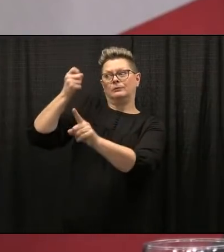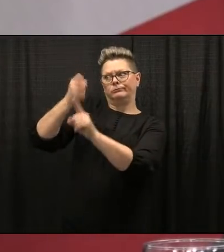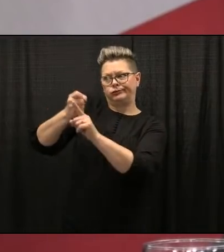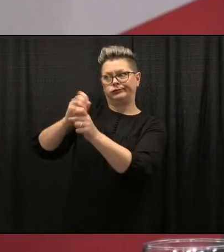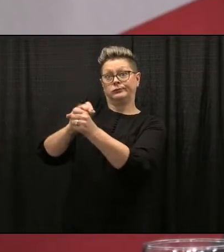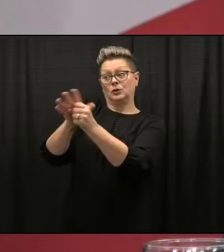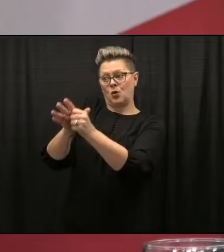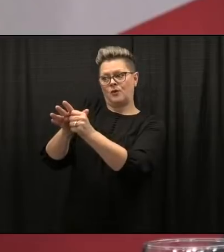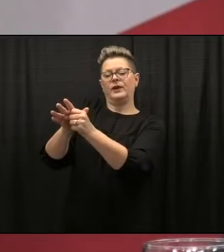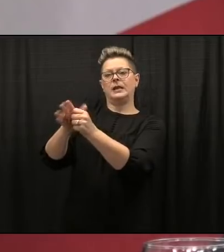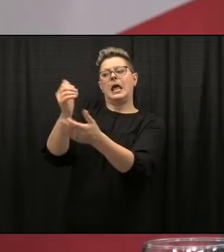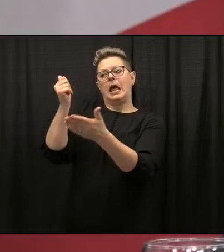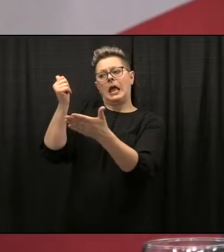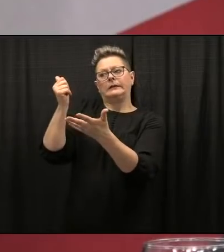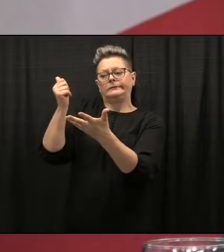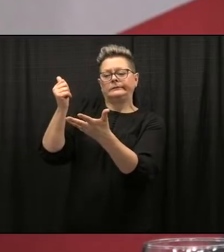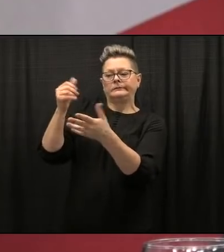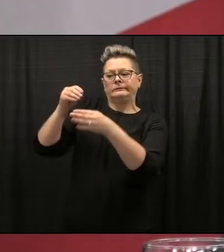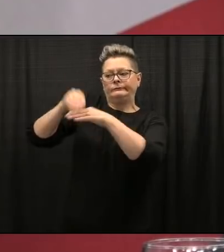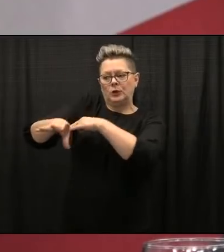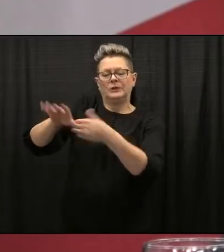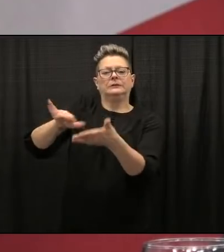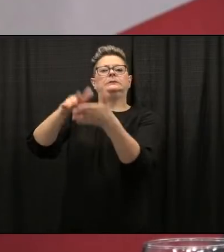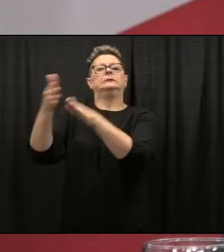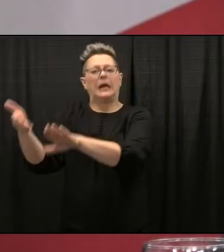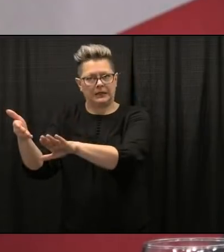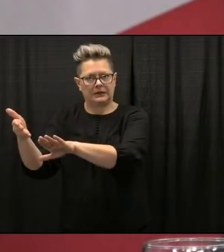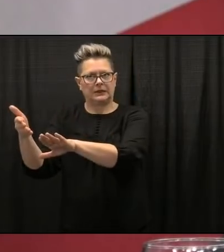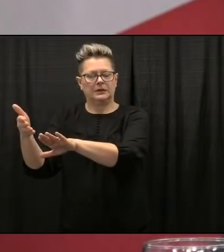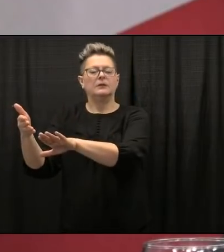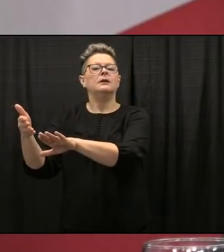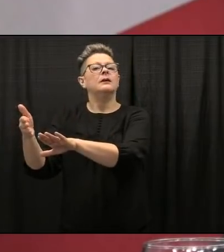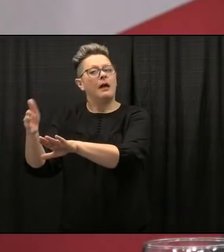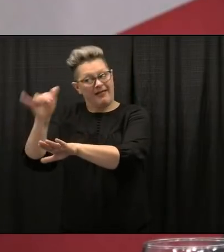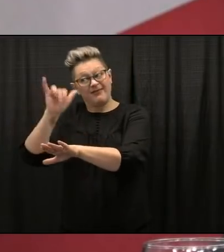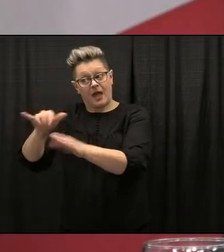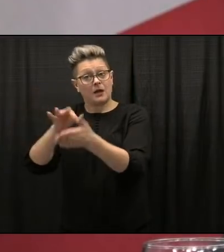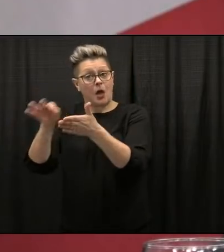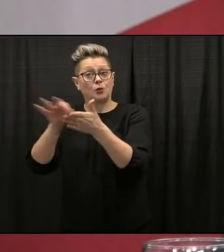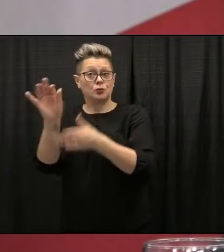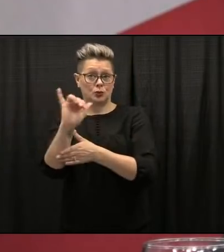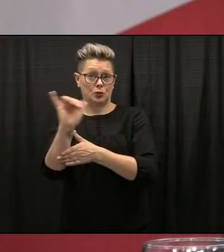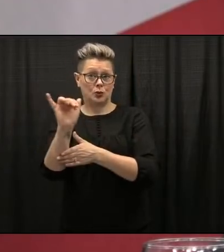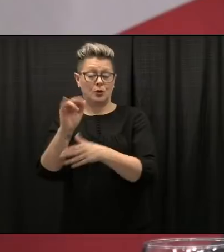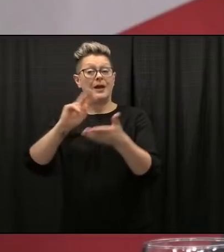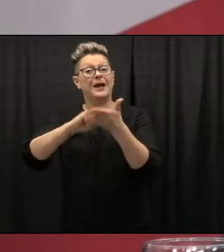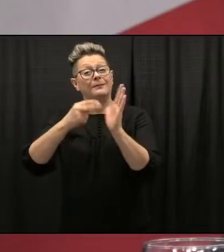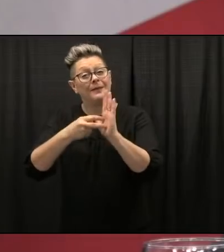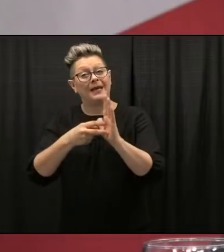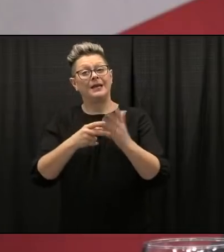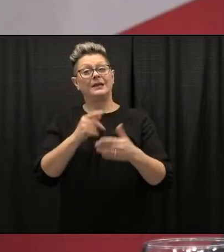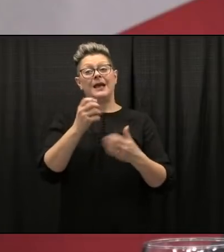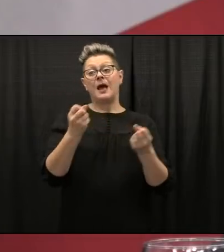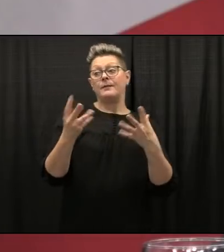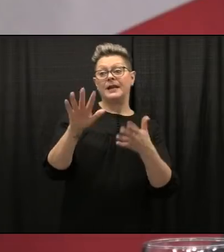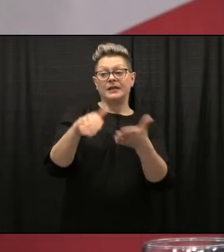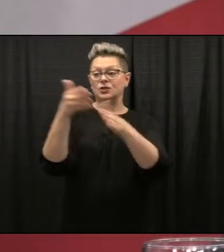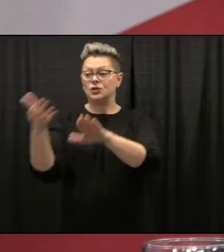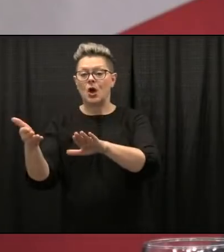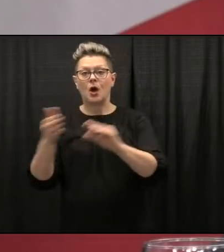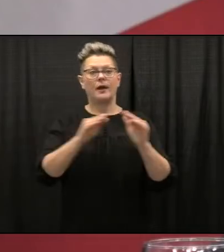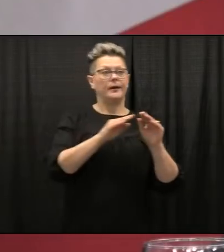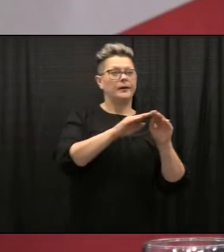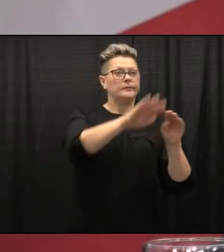their last illness. In terms of the fluctuations in mortality from all